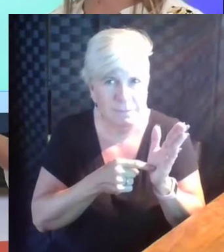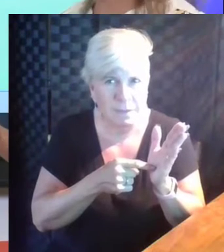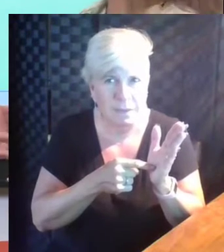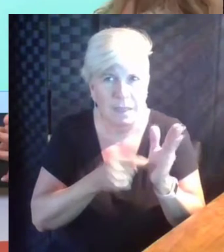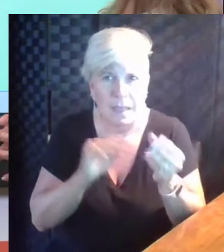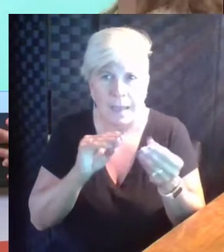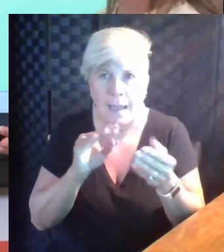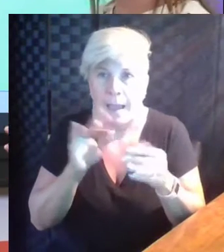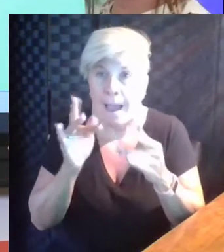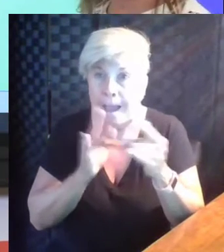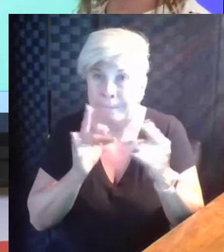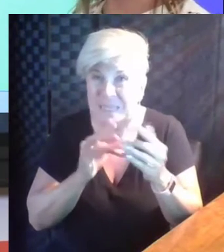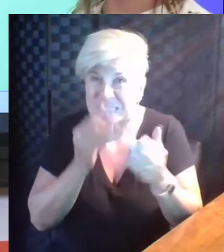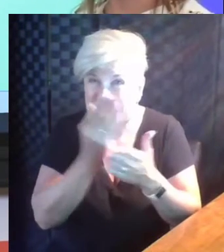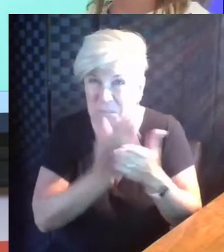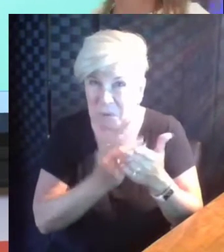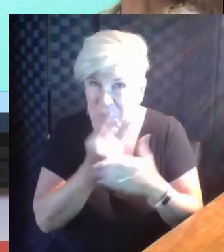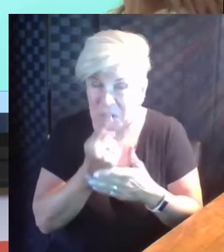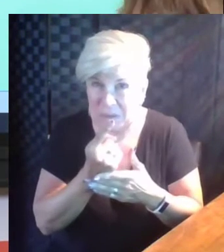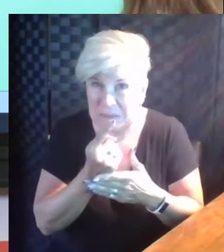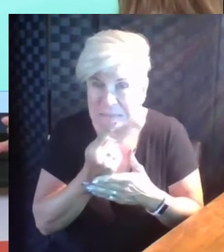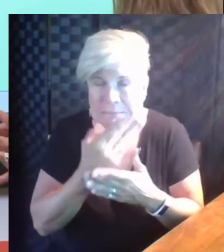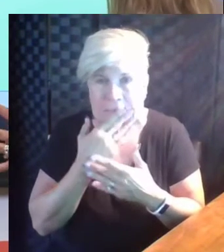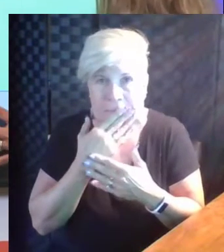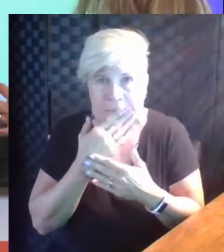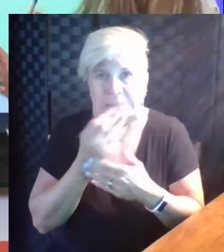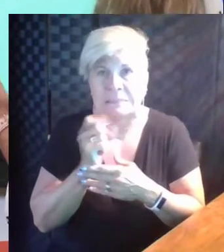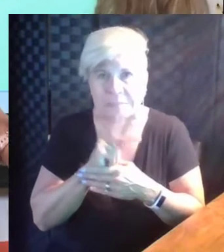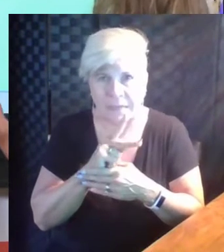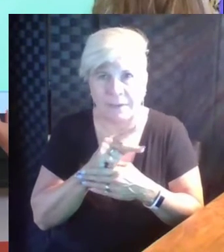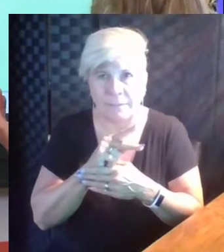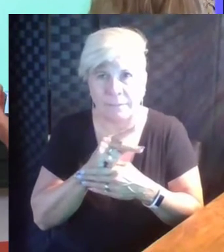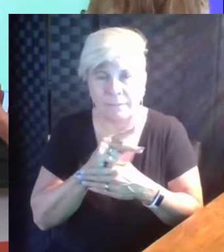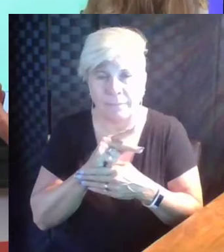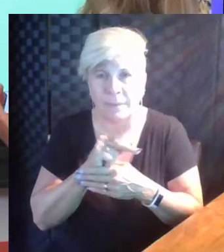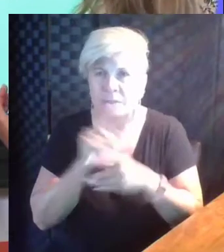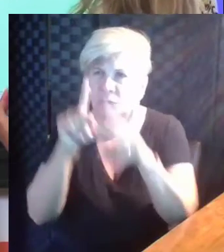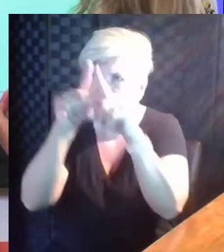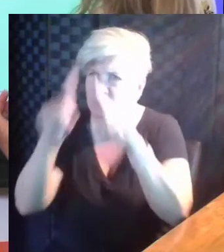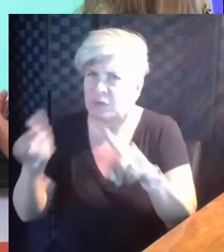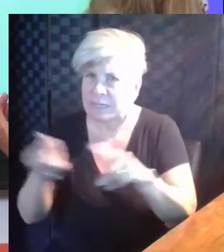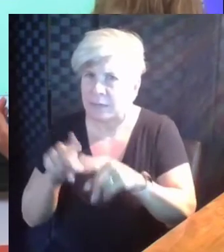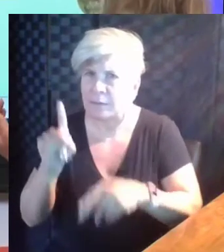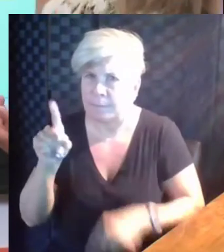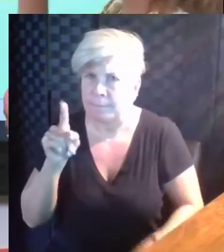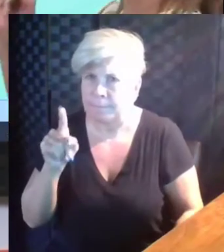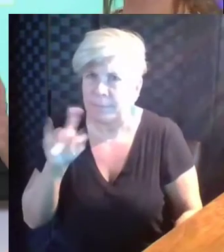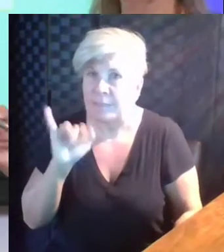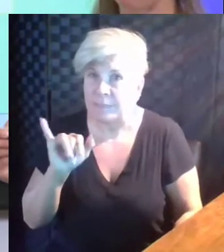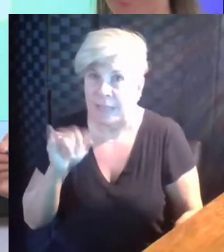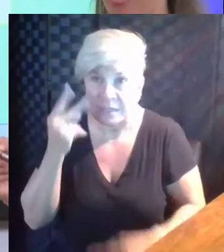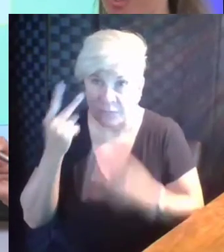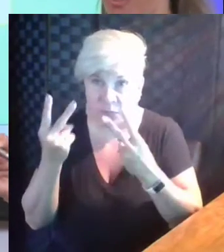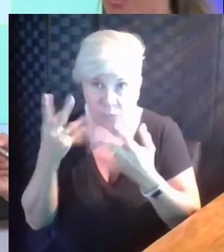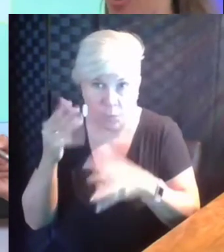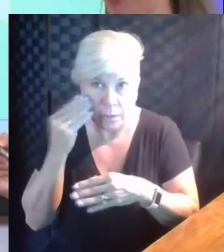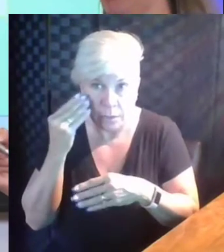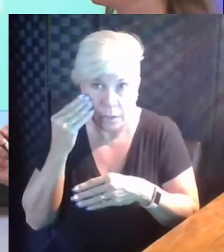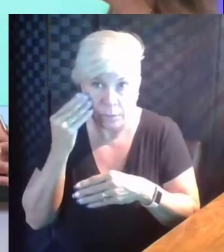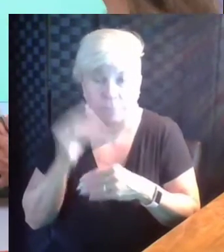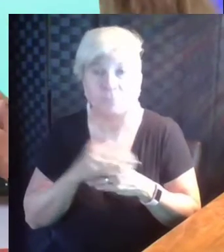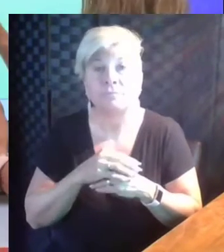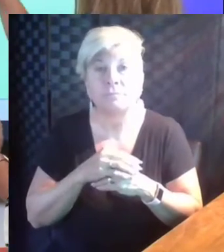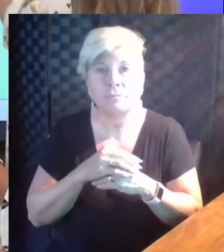Yeah, I have a missing part, don't I? Oh man, okay. Well, let's go back to our triangle because that's the visual that we already